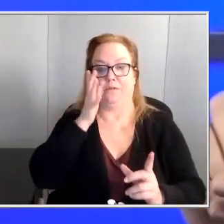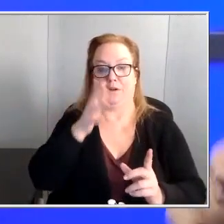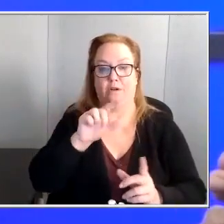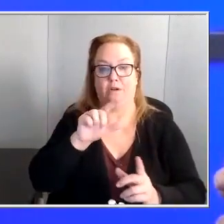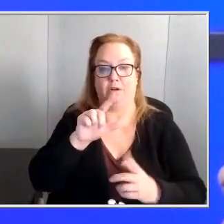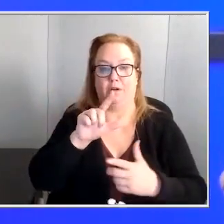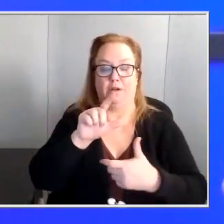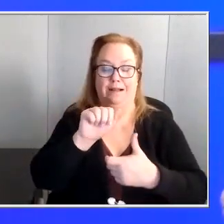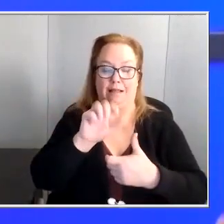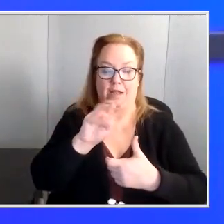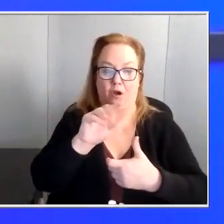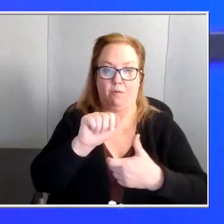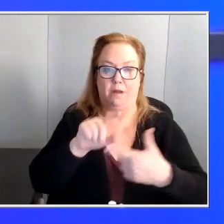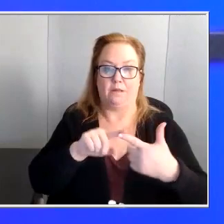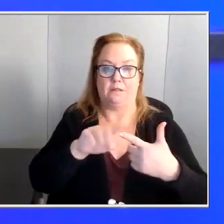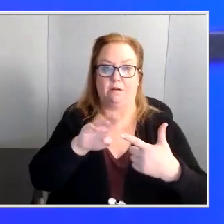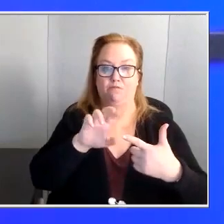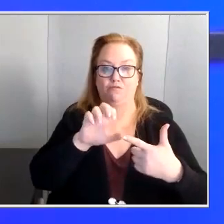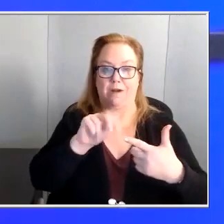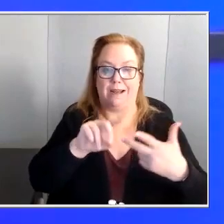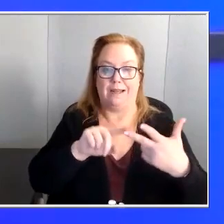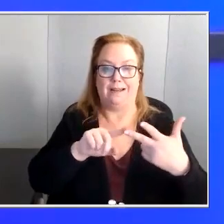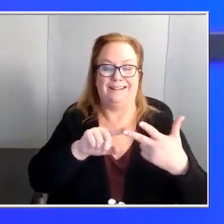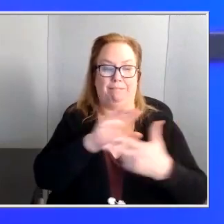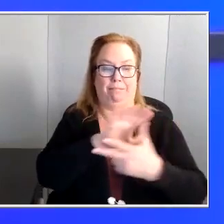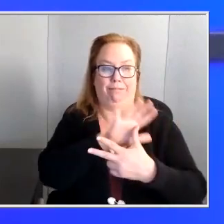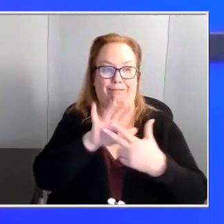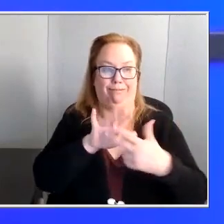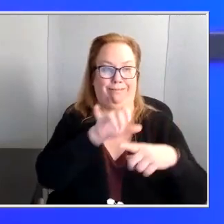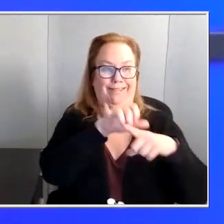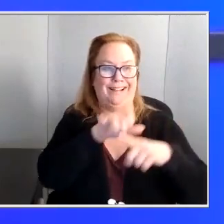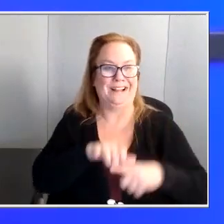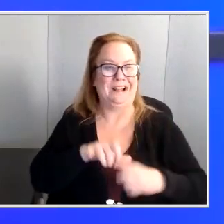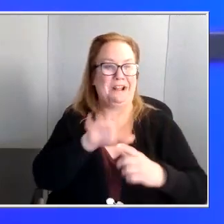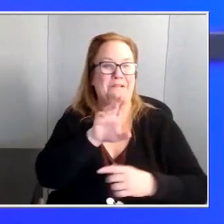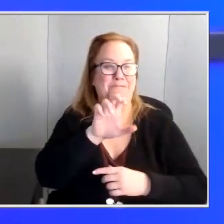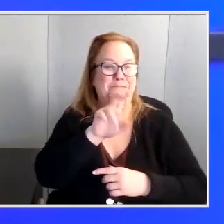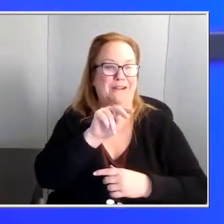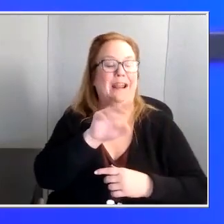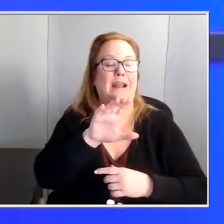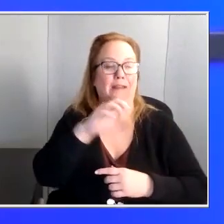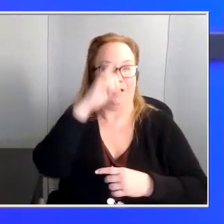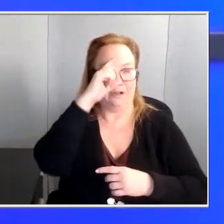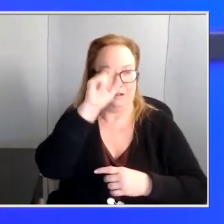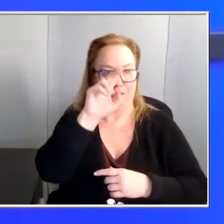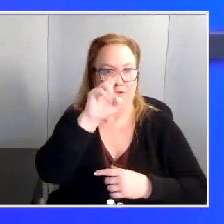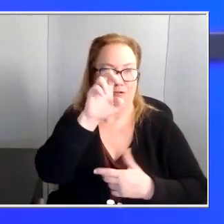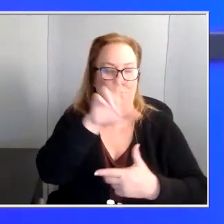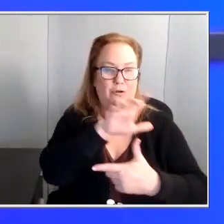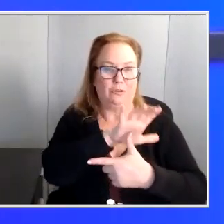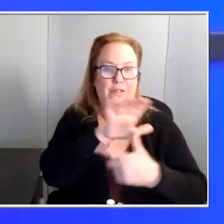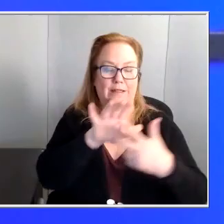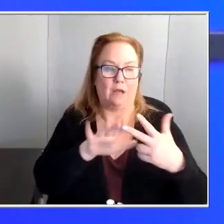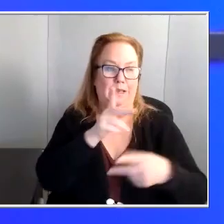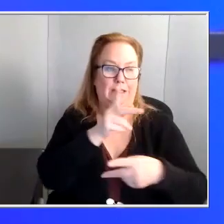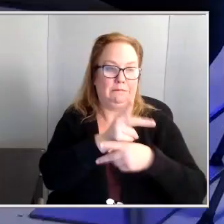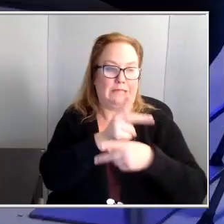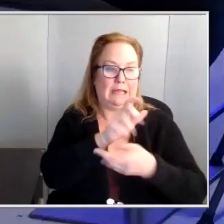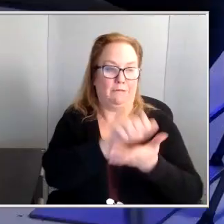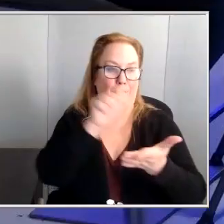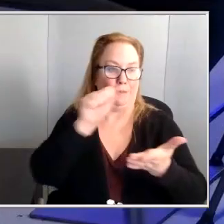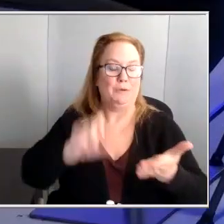brain metastasis, and meningiomas, that is a large percentage of the tumors that my colleagues and I take out these